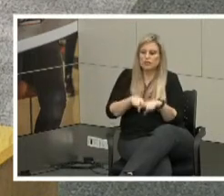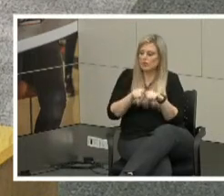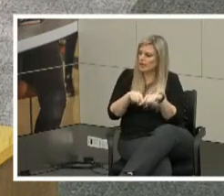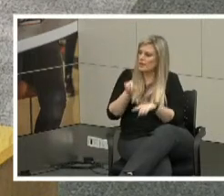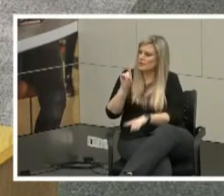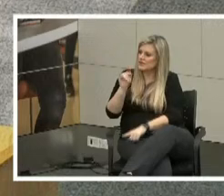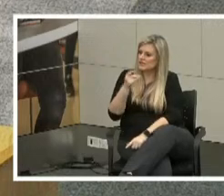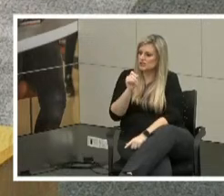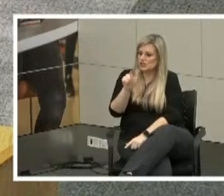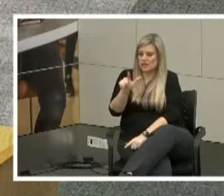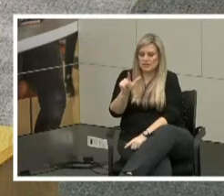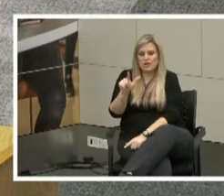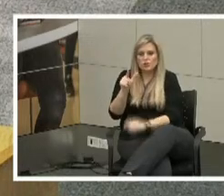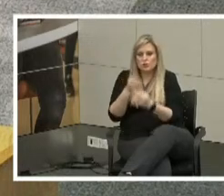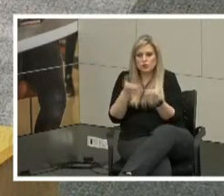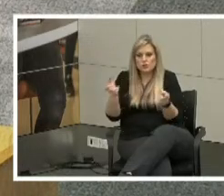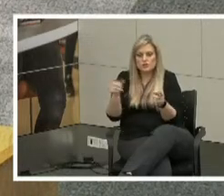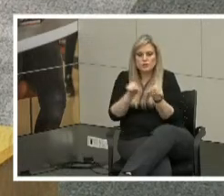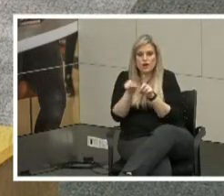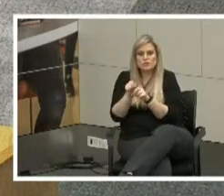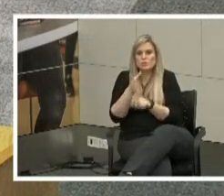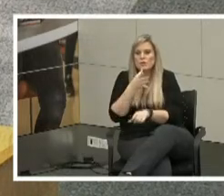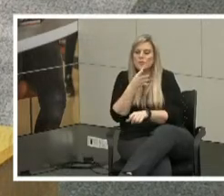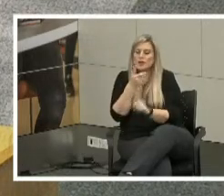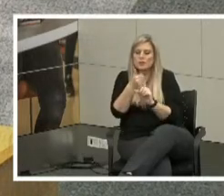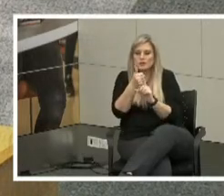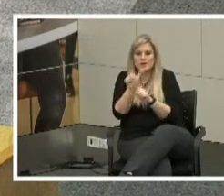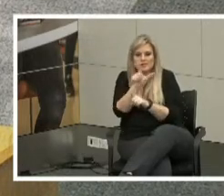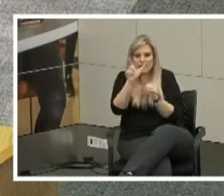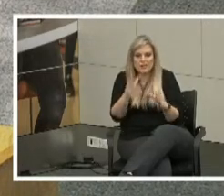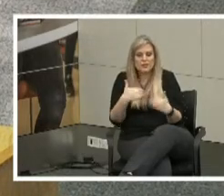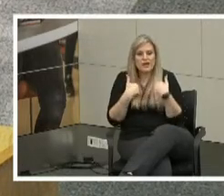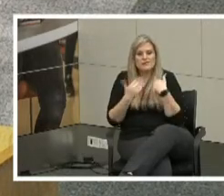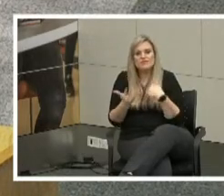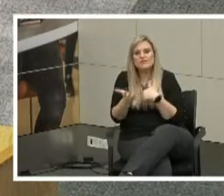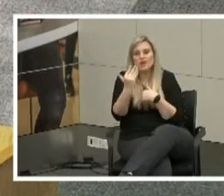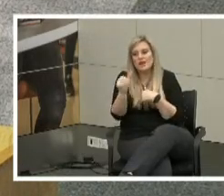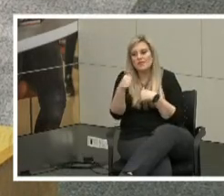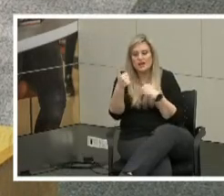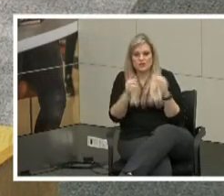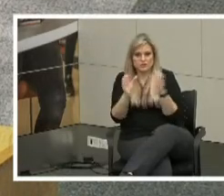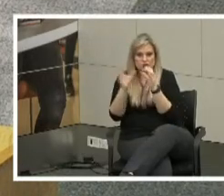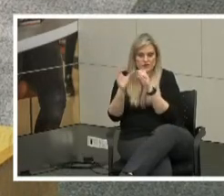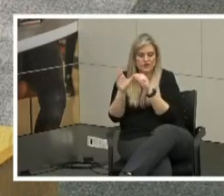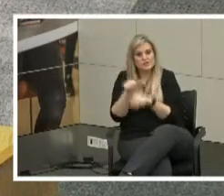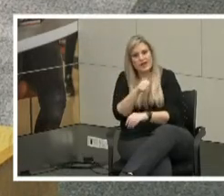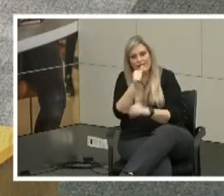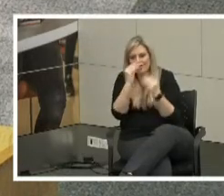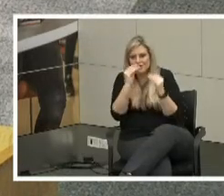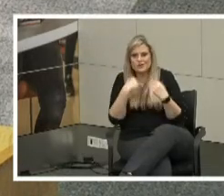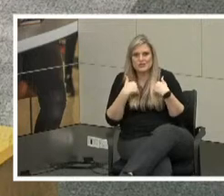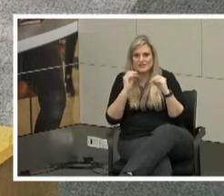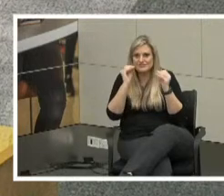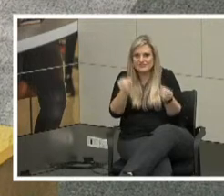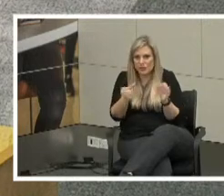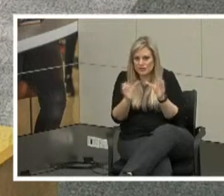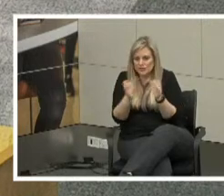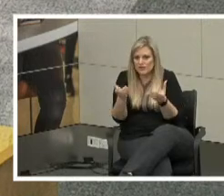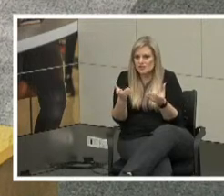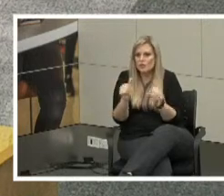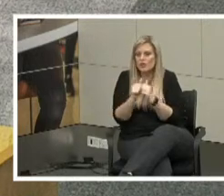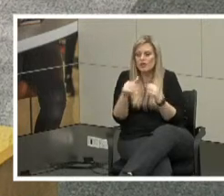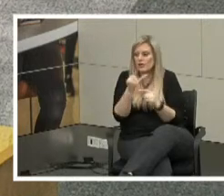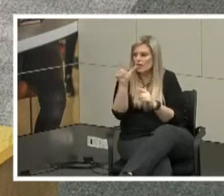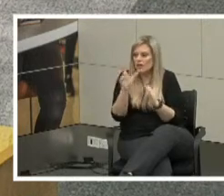five five valid tea certifications Mike miles on the other hand has zero without Librarians I would not not be the person I am today